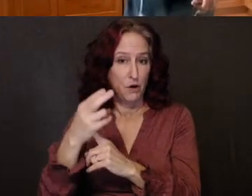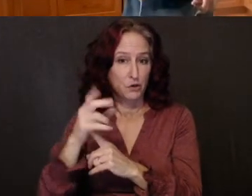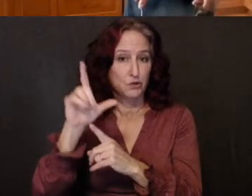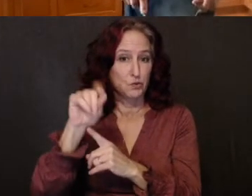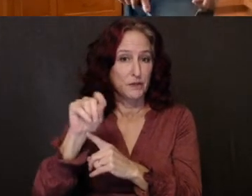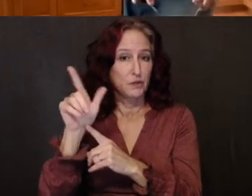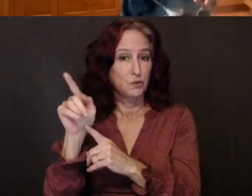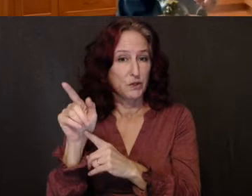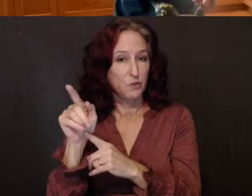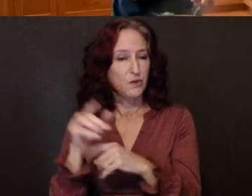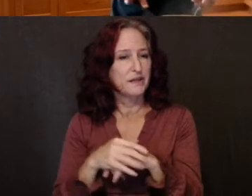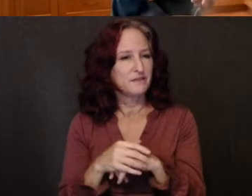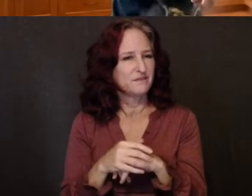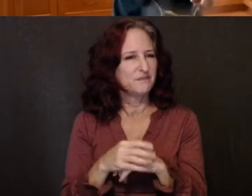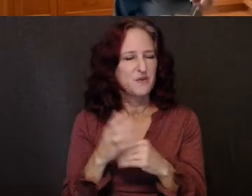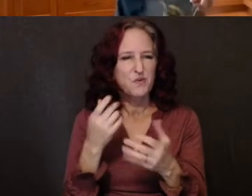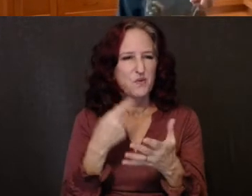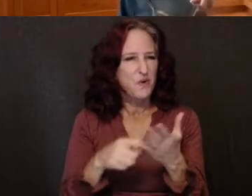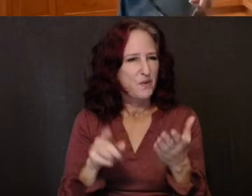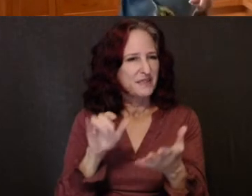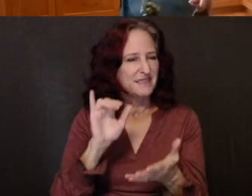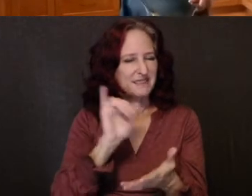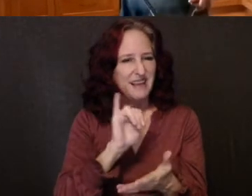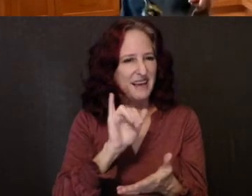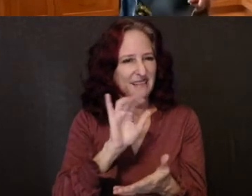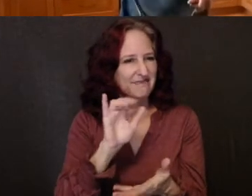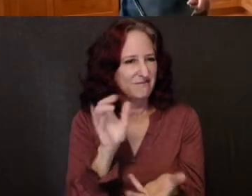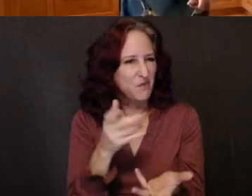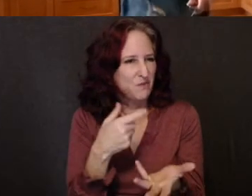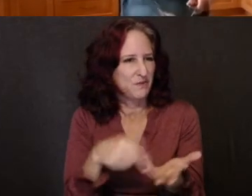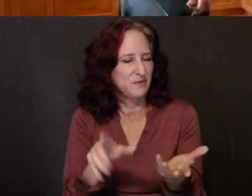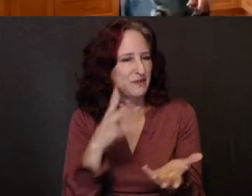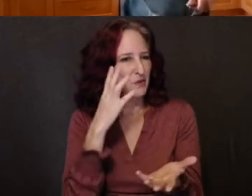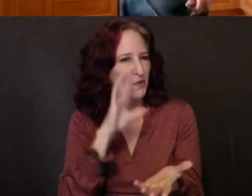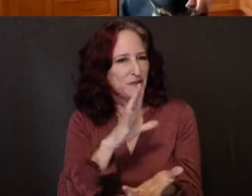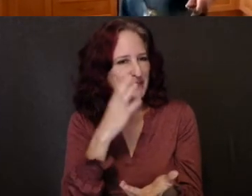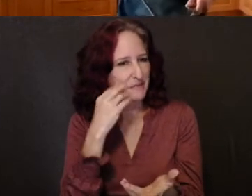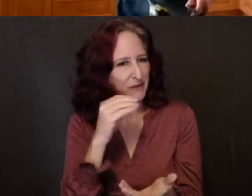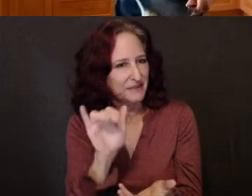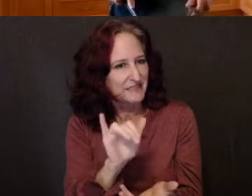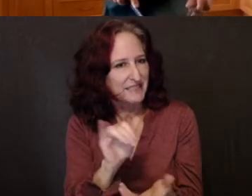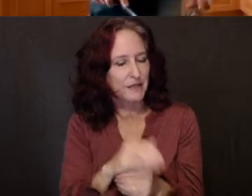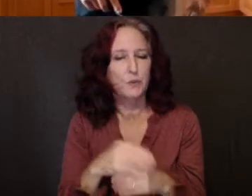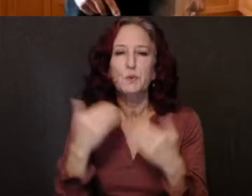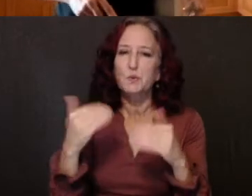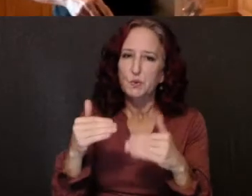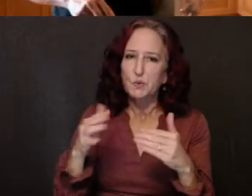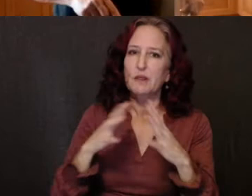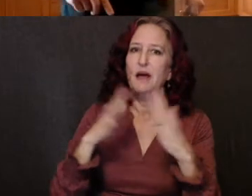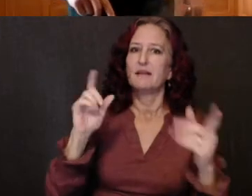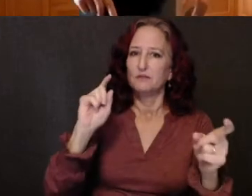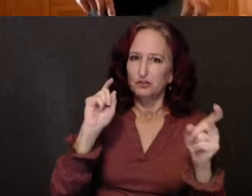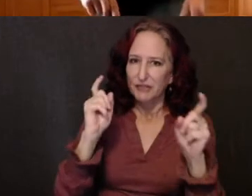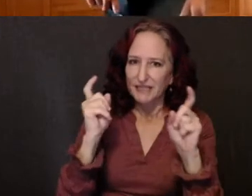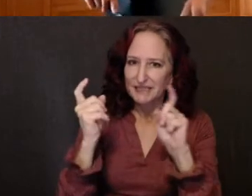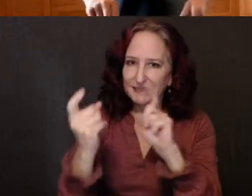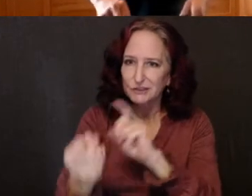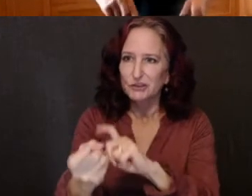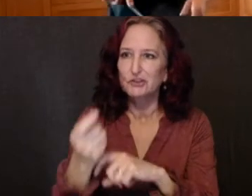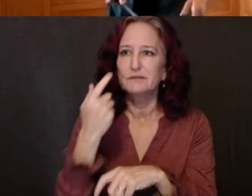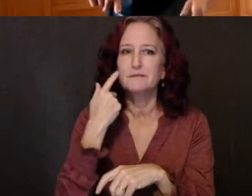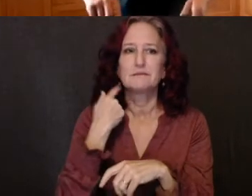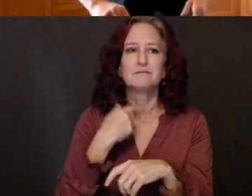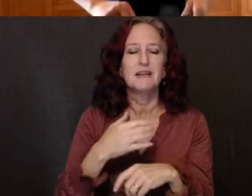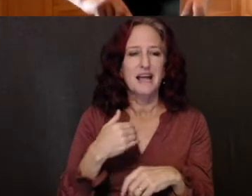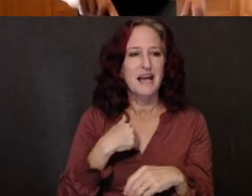then you opened Sky Cafe in March 2021. What were those months like for